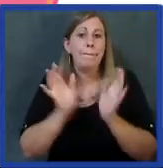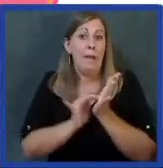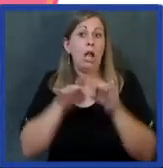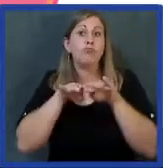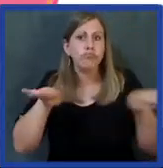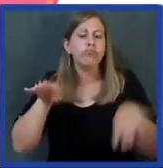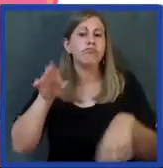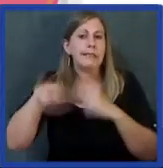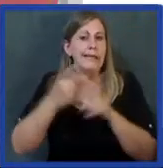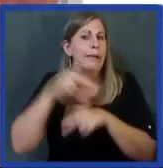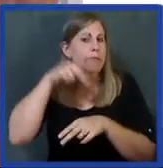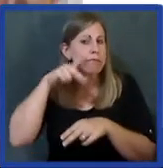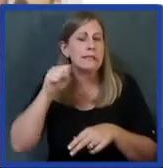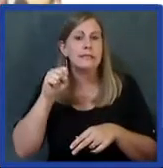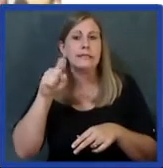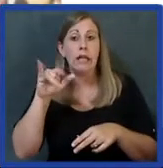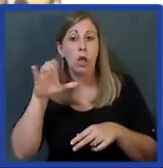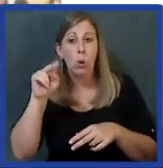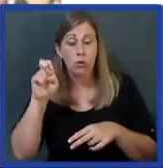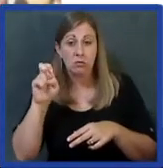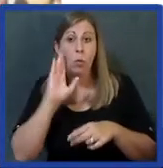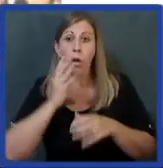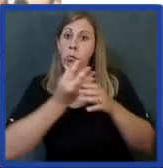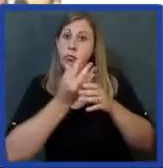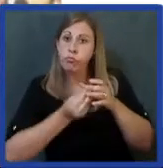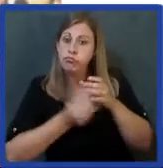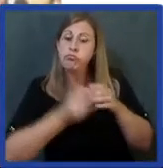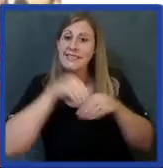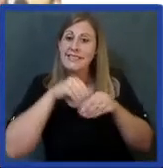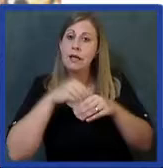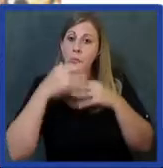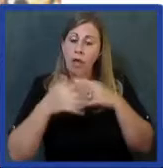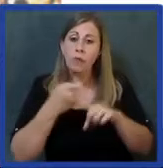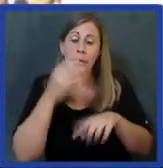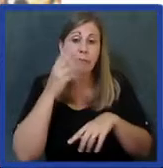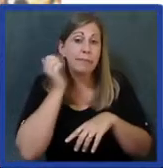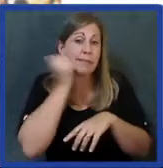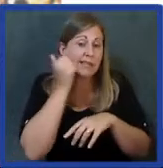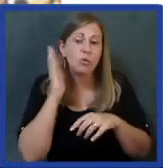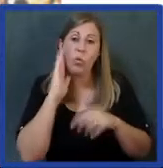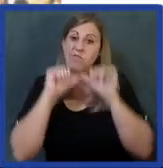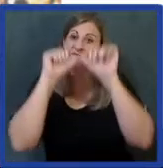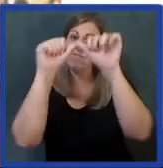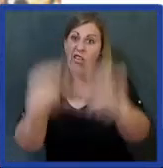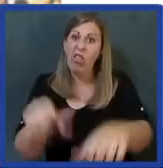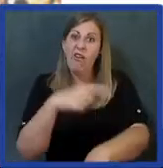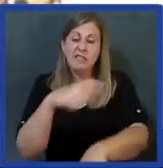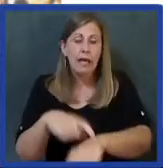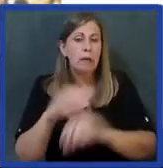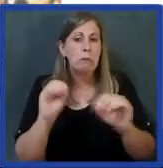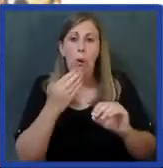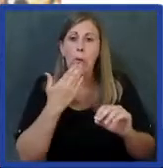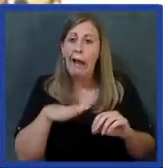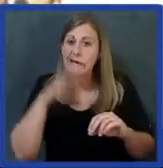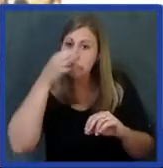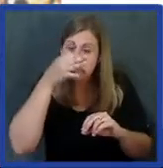to be changed up to every 12 hours. The material is high quality and very durable. There are no bad smells and no